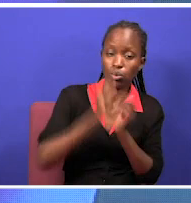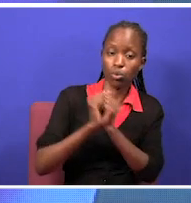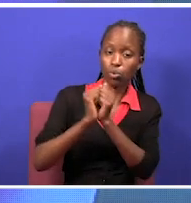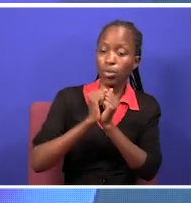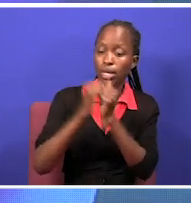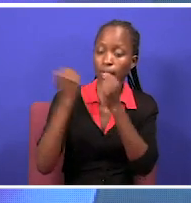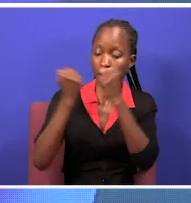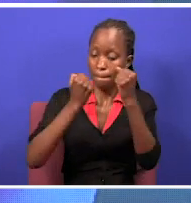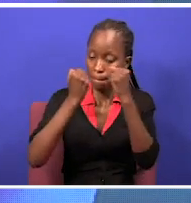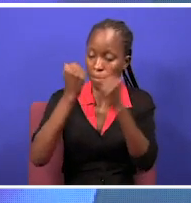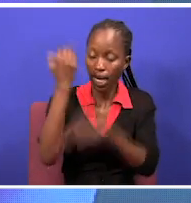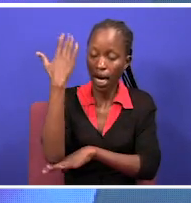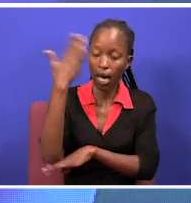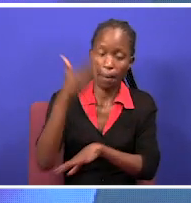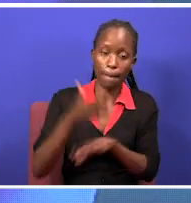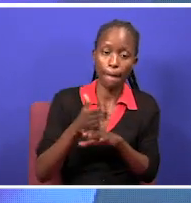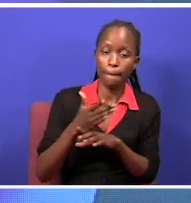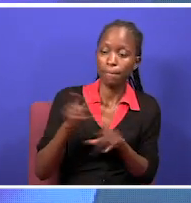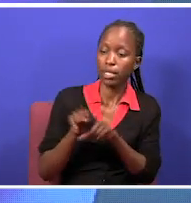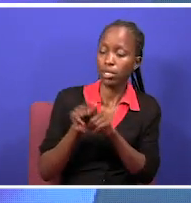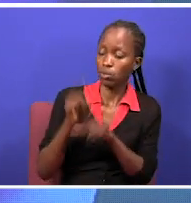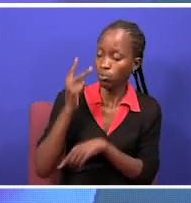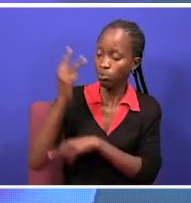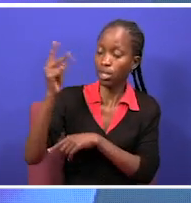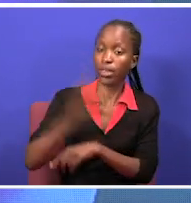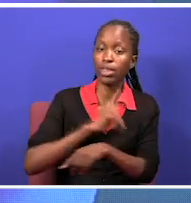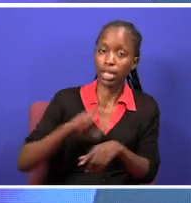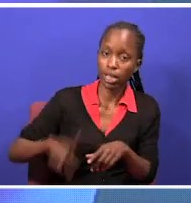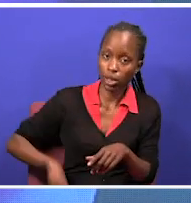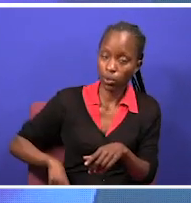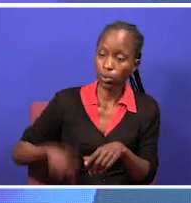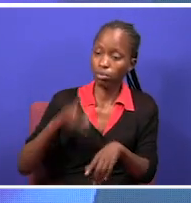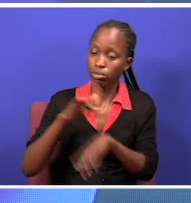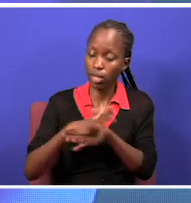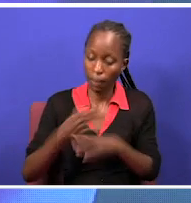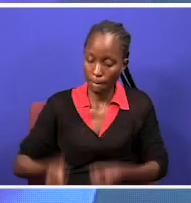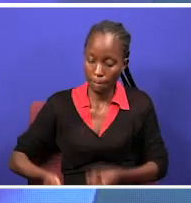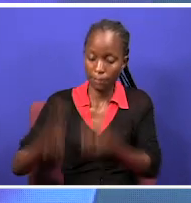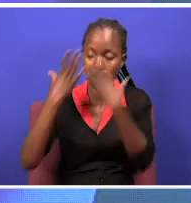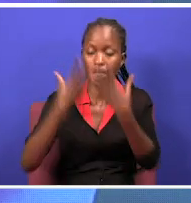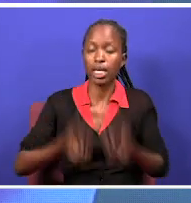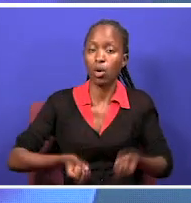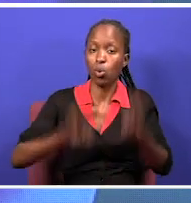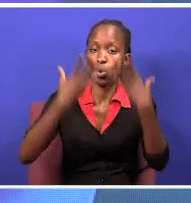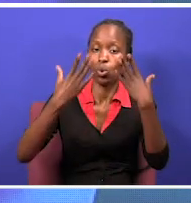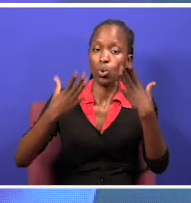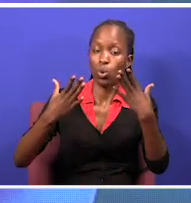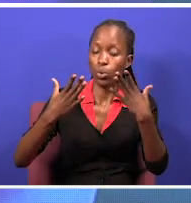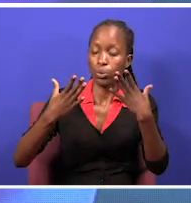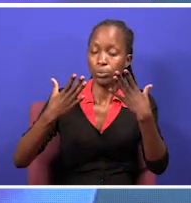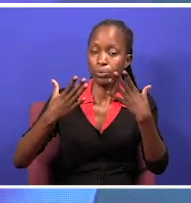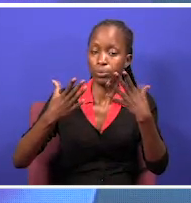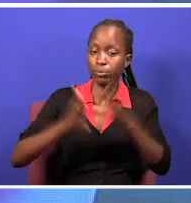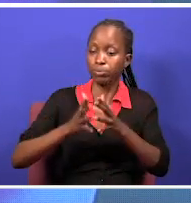hand. Before our eyes, the Lord sent miraculous signs and wonders, great